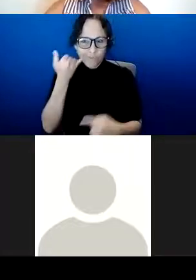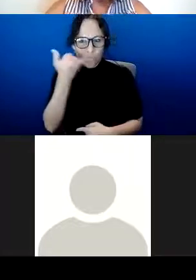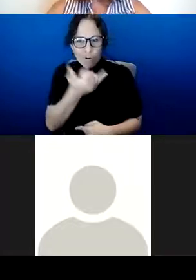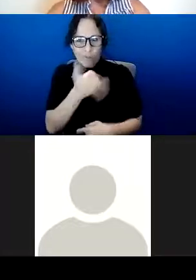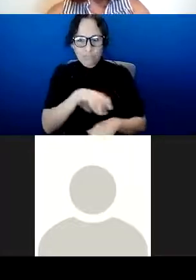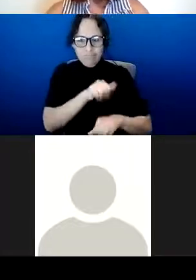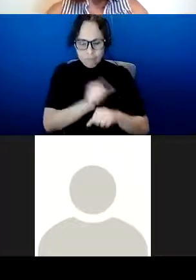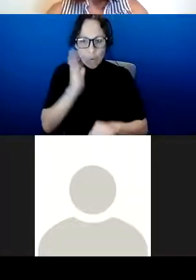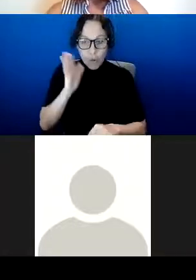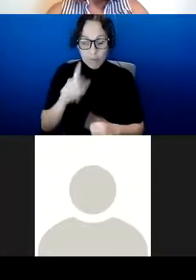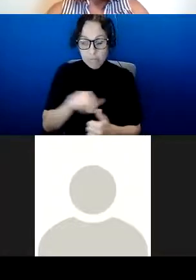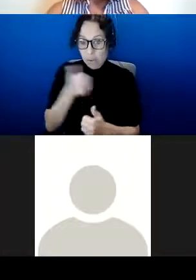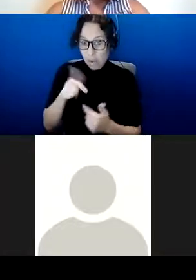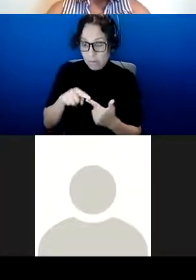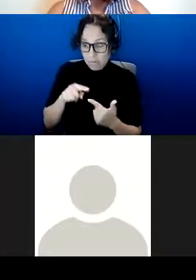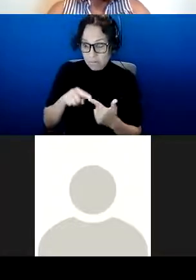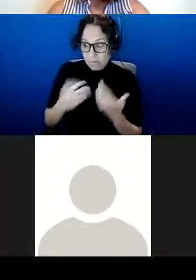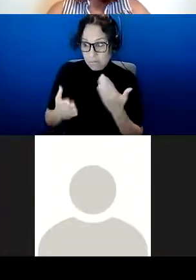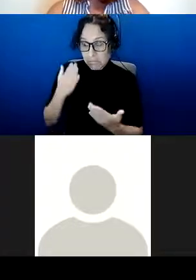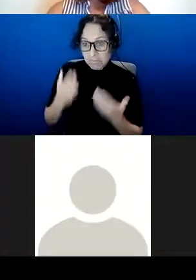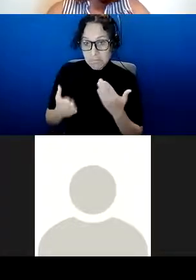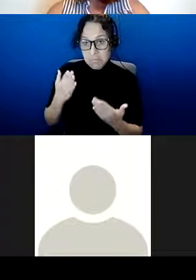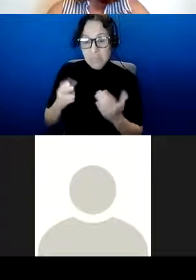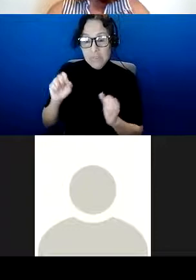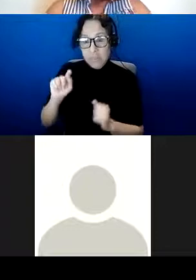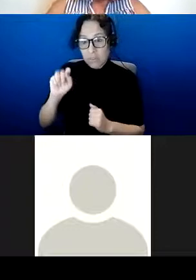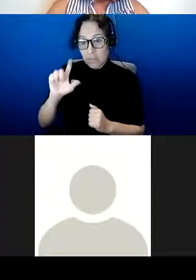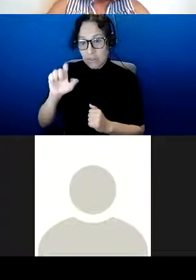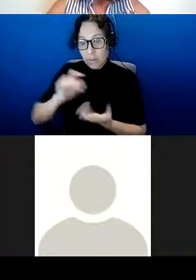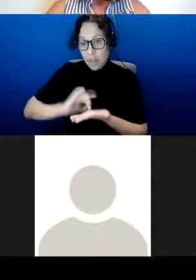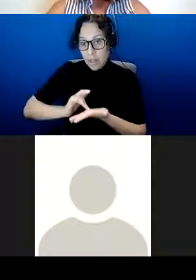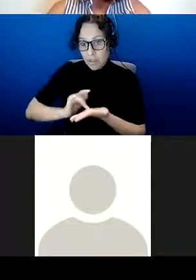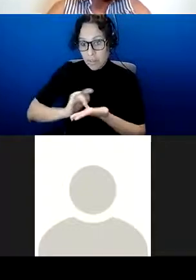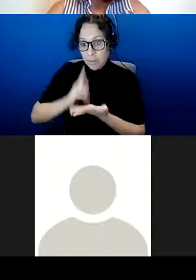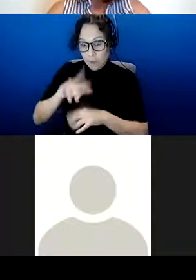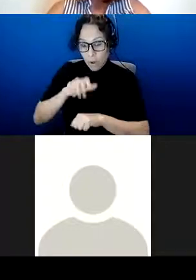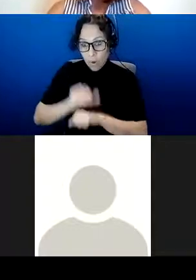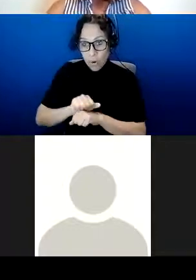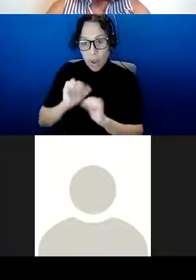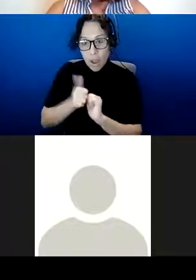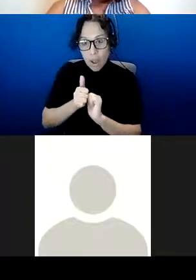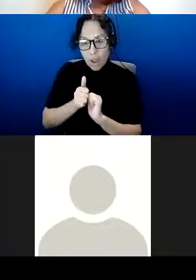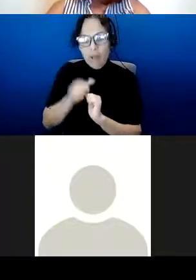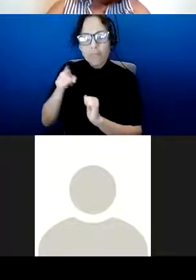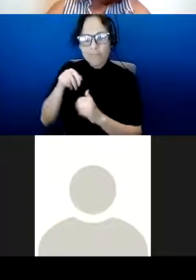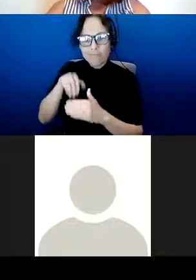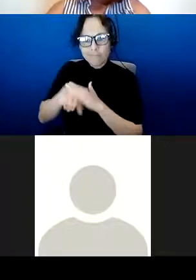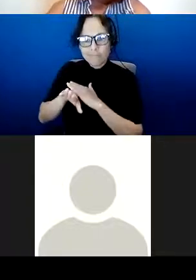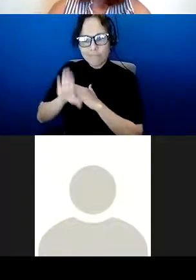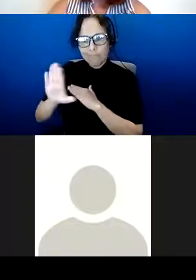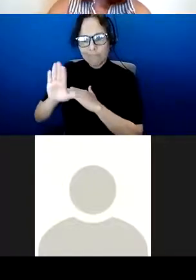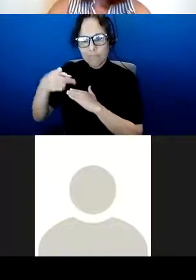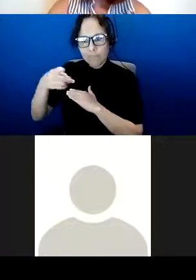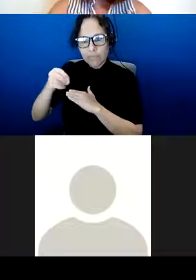way they may be offering to schedule telemedicine appointments is to log into their portal and schedule the